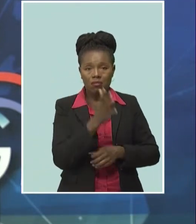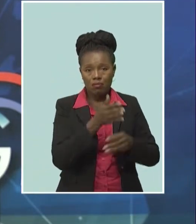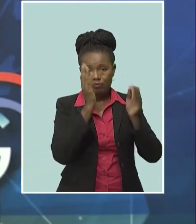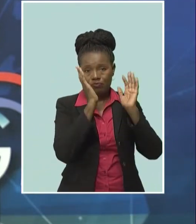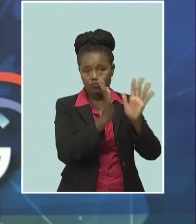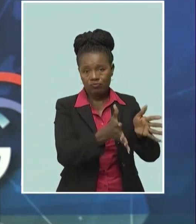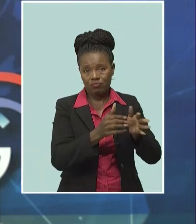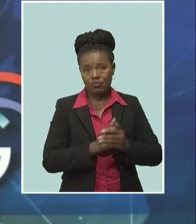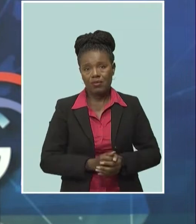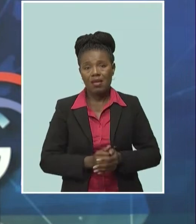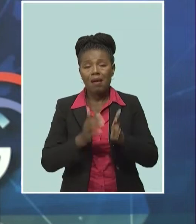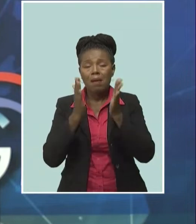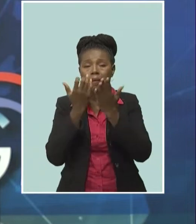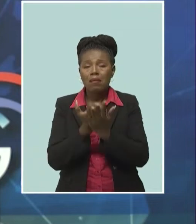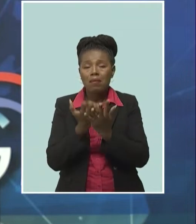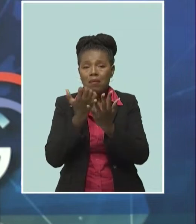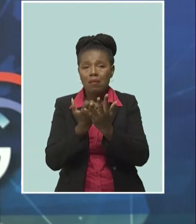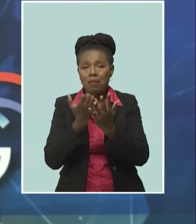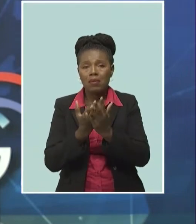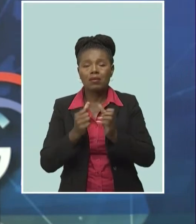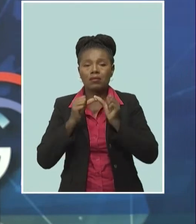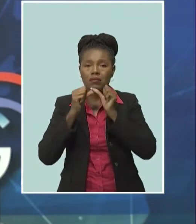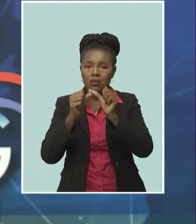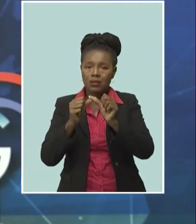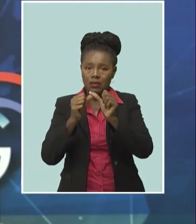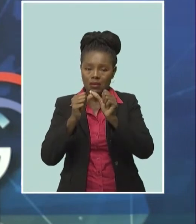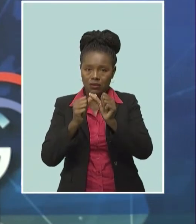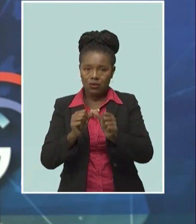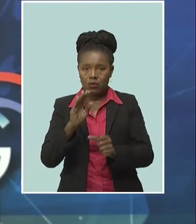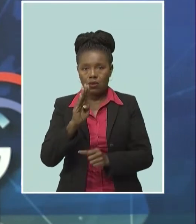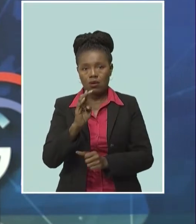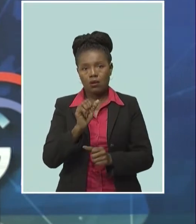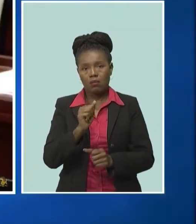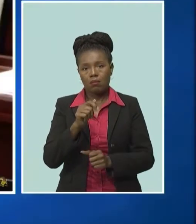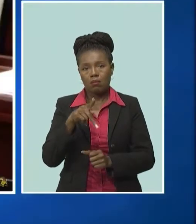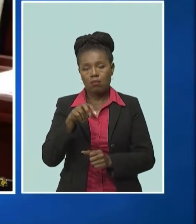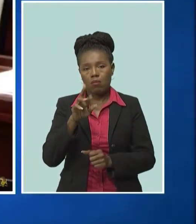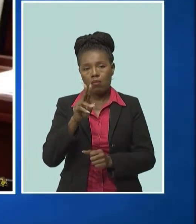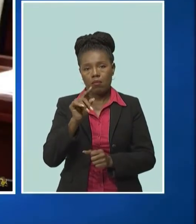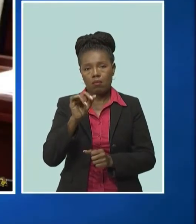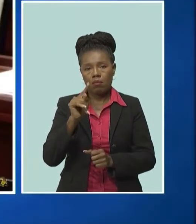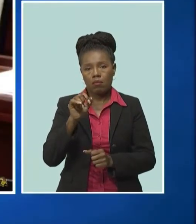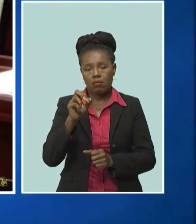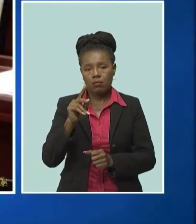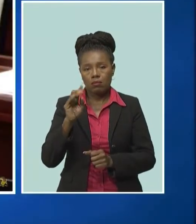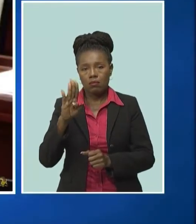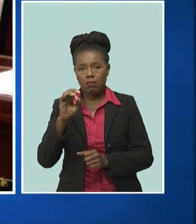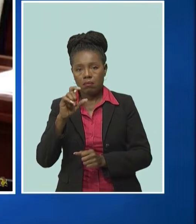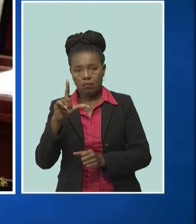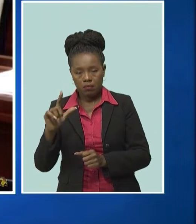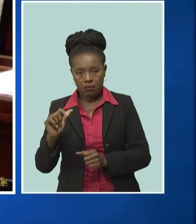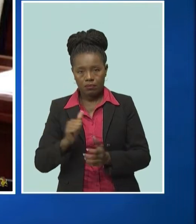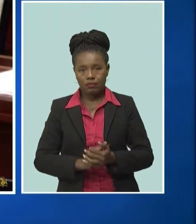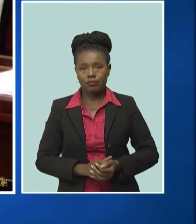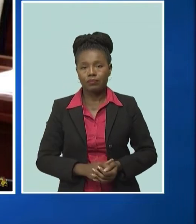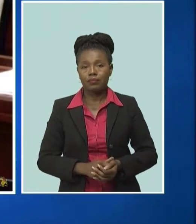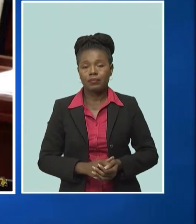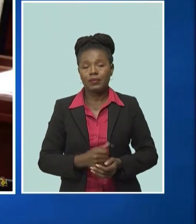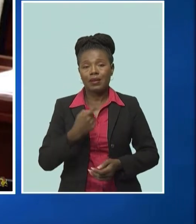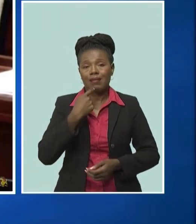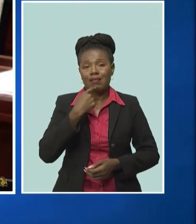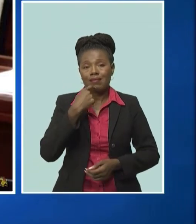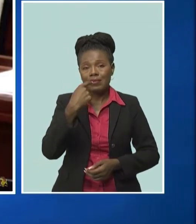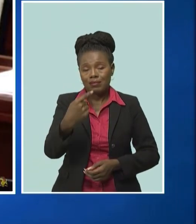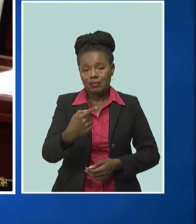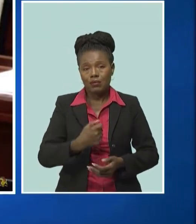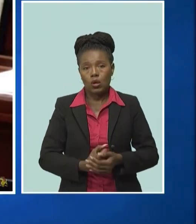presentation continues on the appropriation bill. Here's what he had to say. And I could tell you that currently there are now 4 persons who